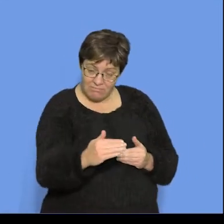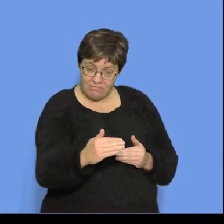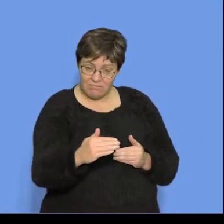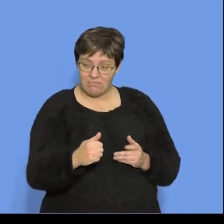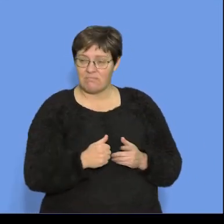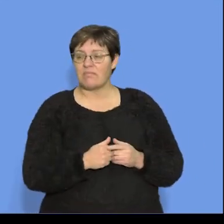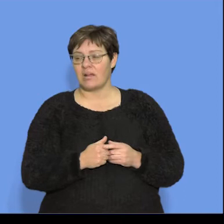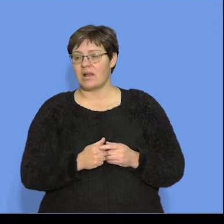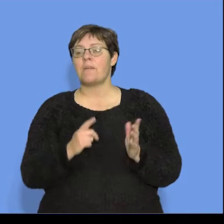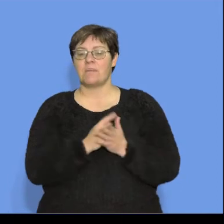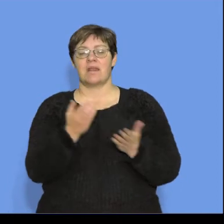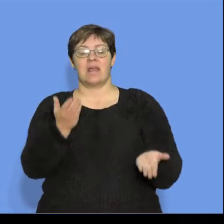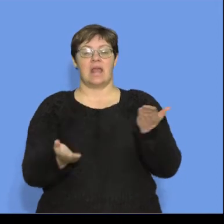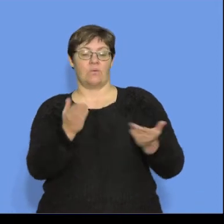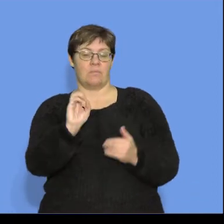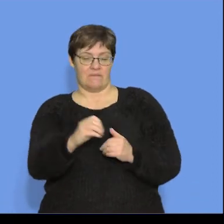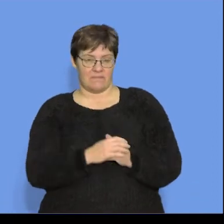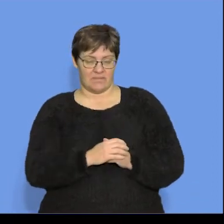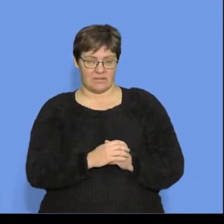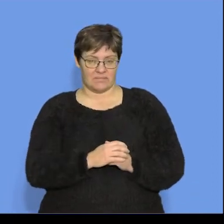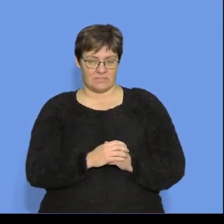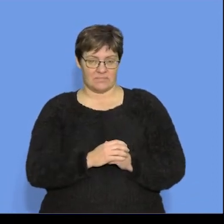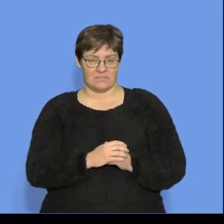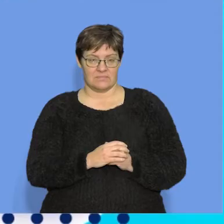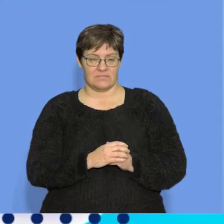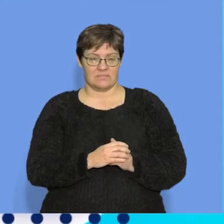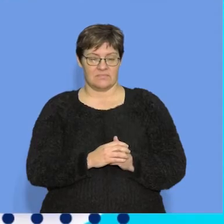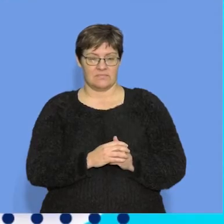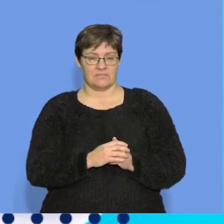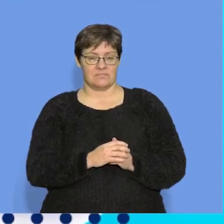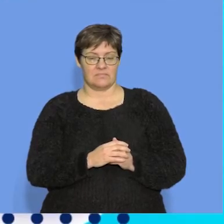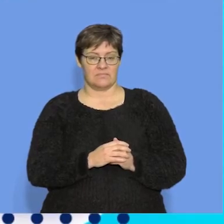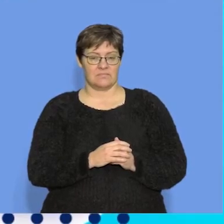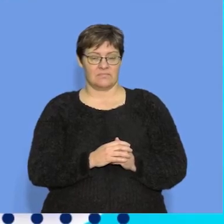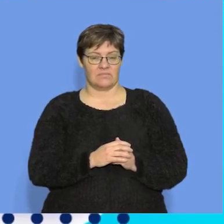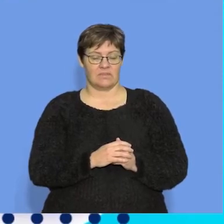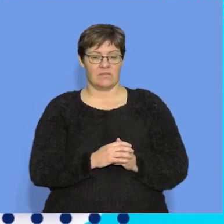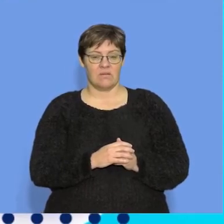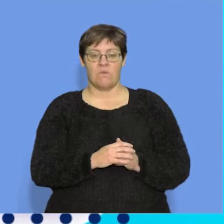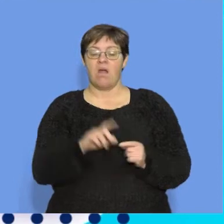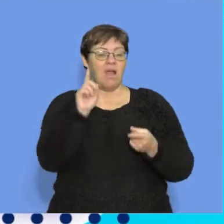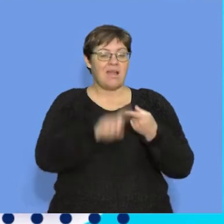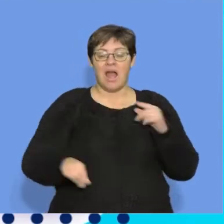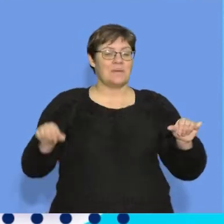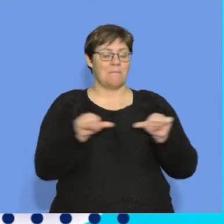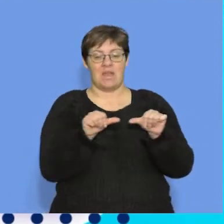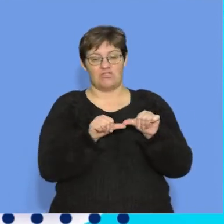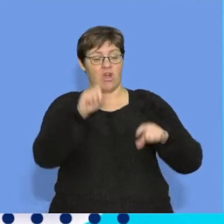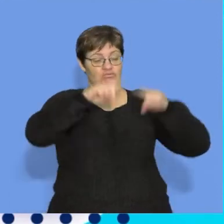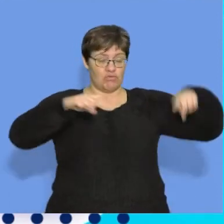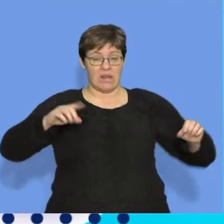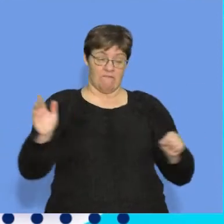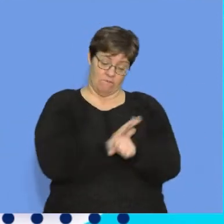time, they're in equilibrium. Equilibrium has been established. We can't measure the rate all the